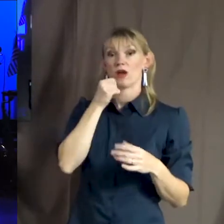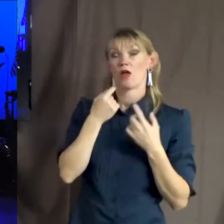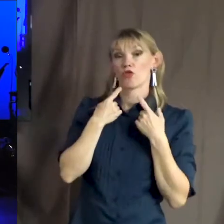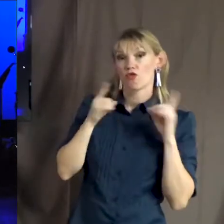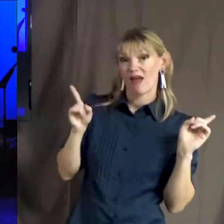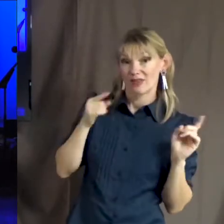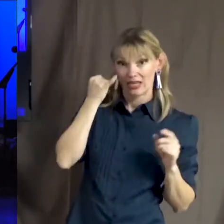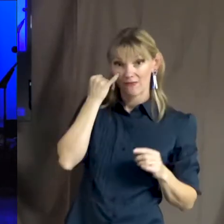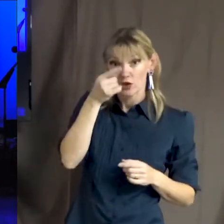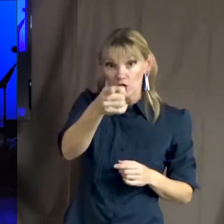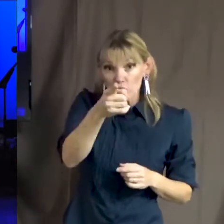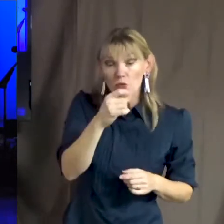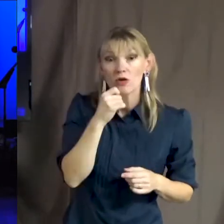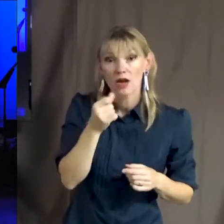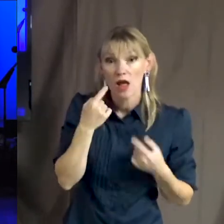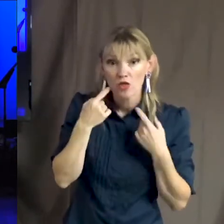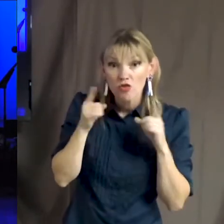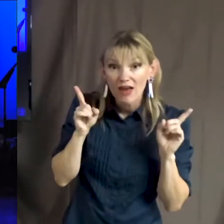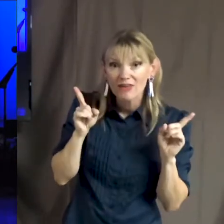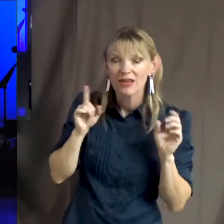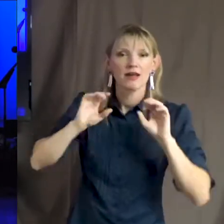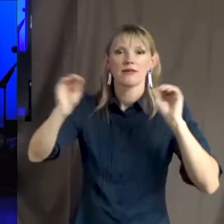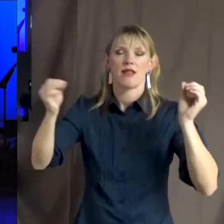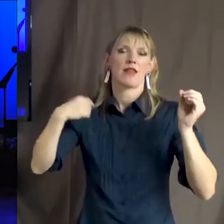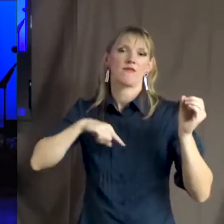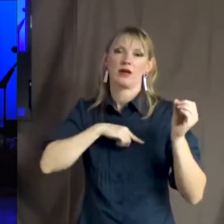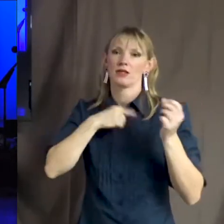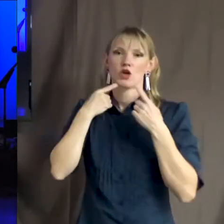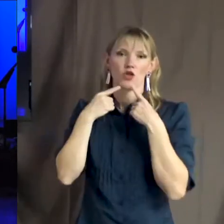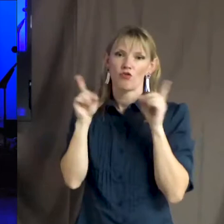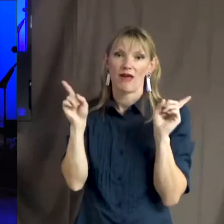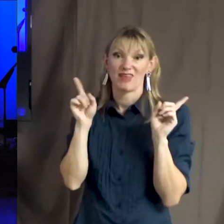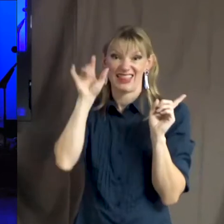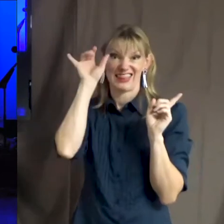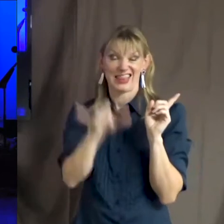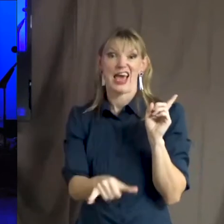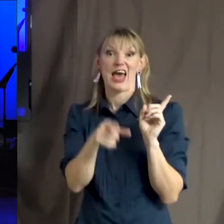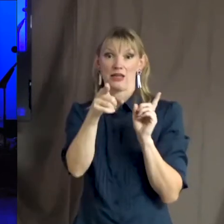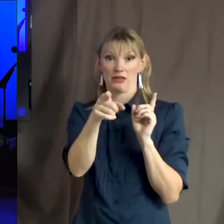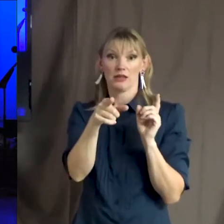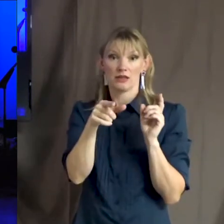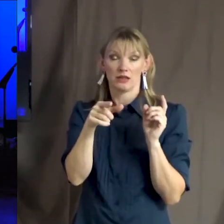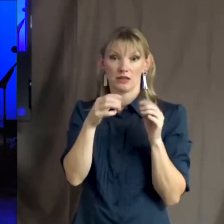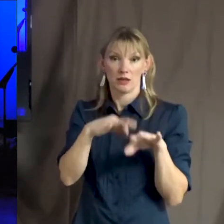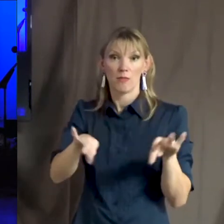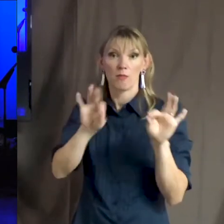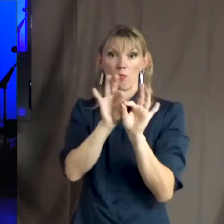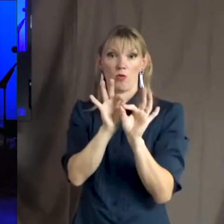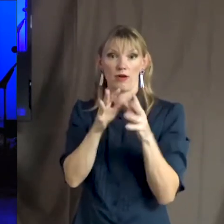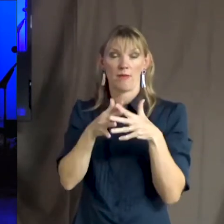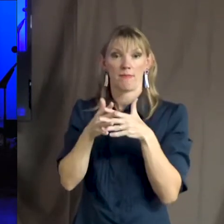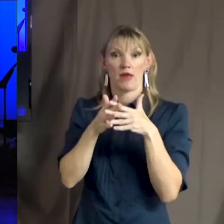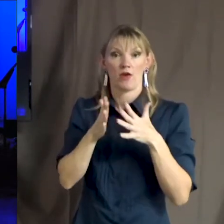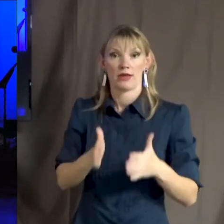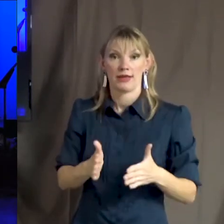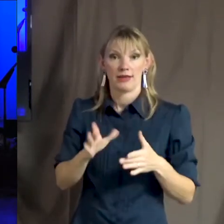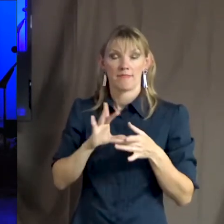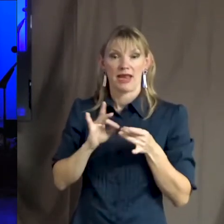if you're not thriving, none of us are thriving. That's the importance of that American message.